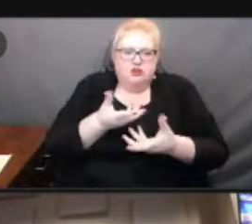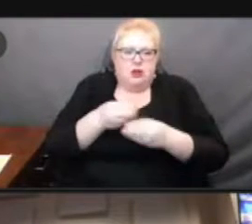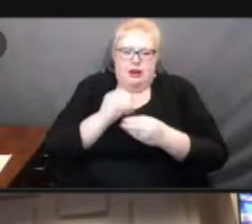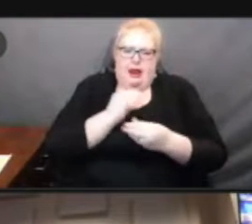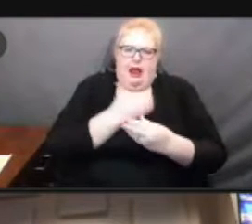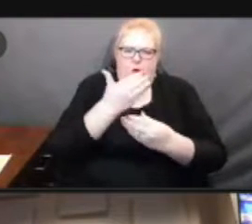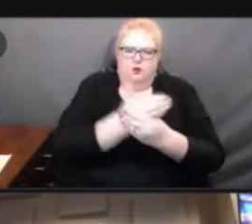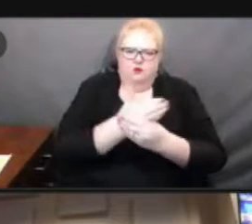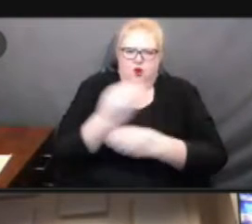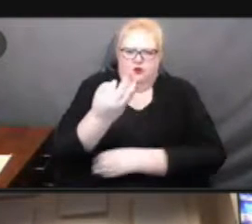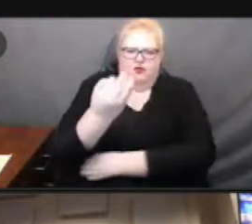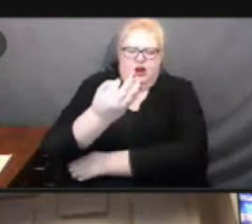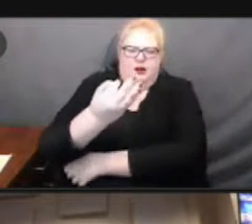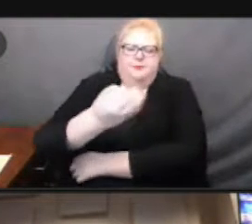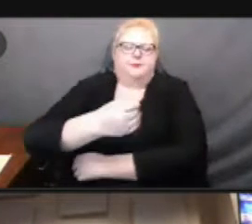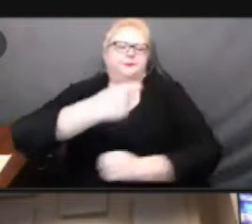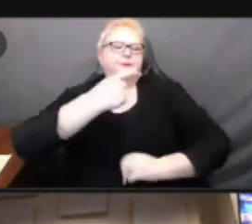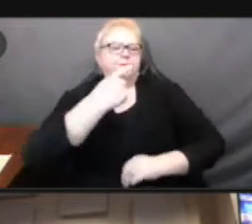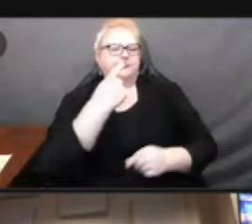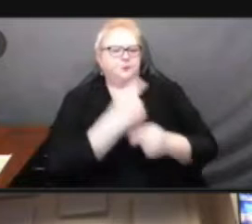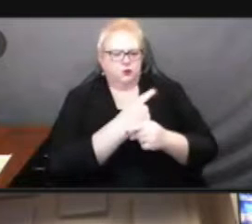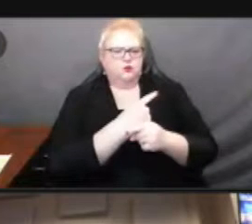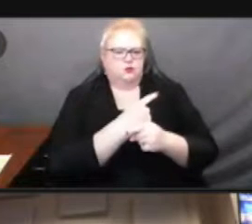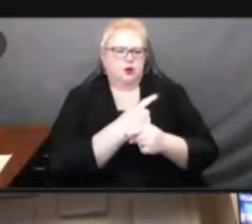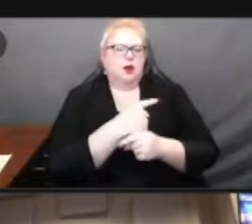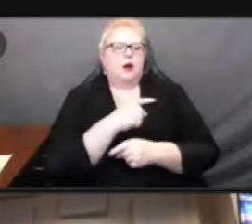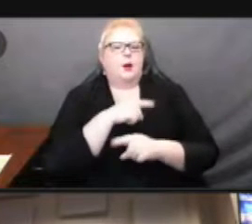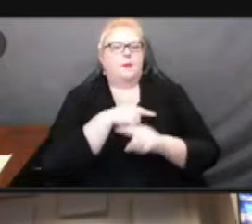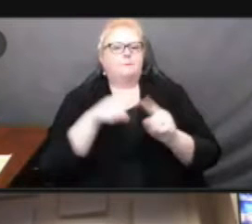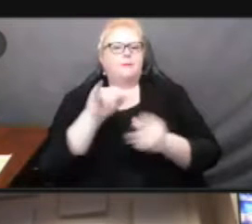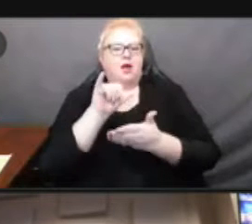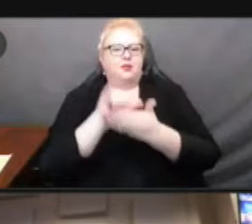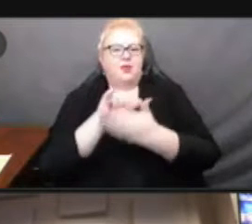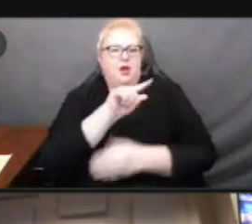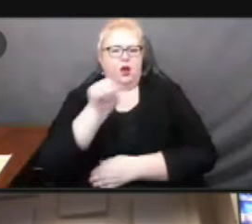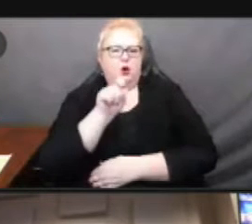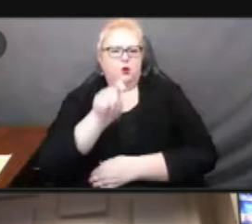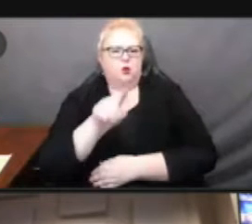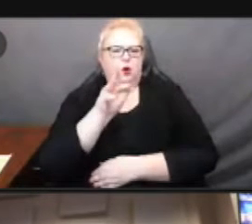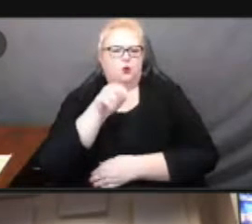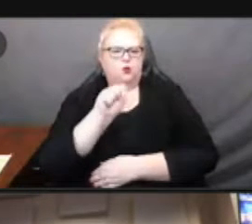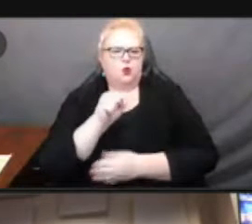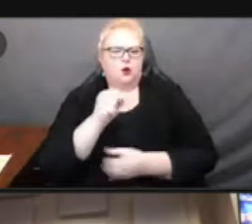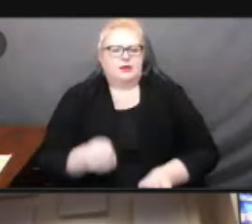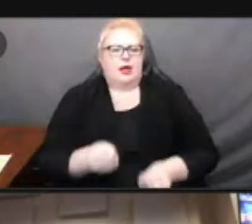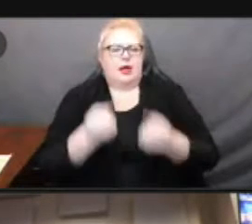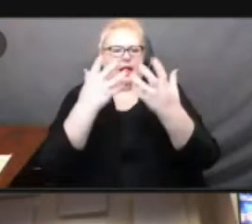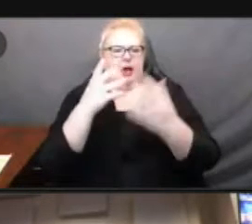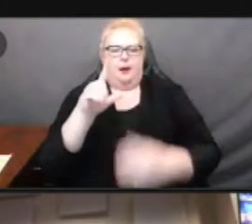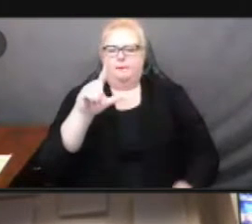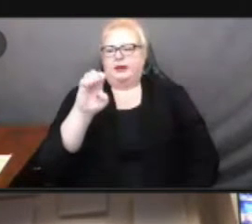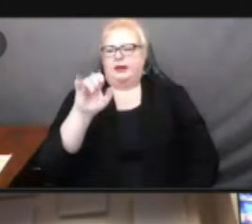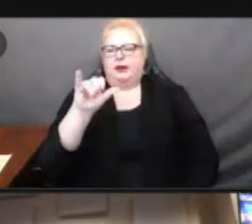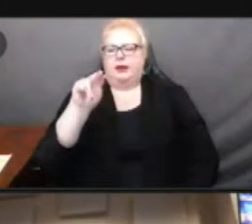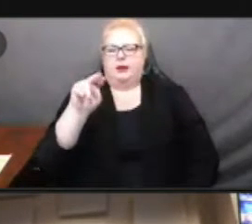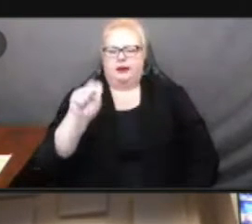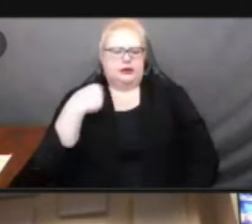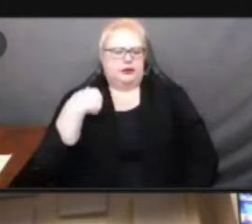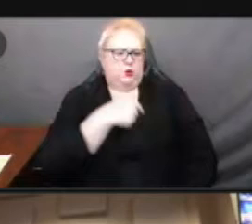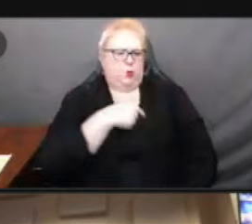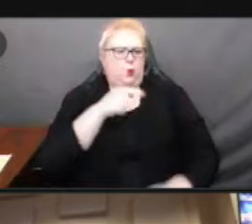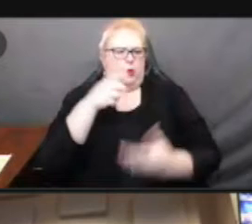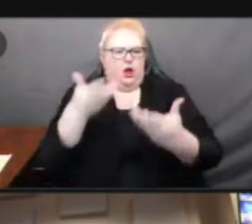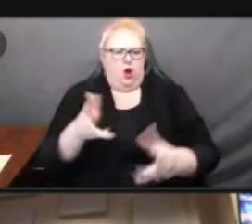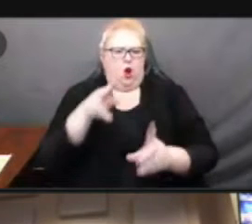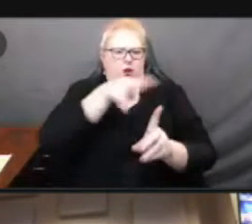No, you're correct. I think the question was around the number of liens that we have filed,